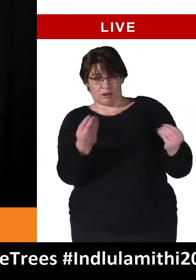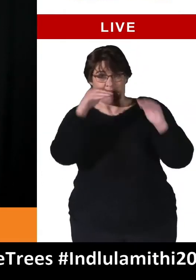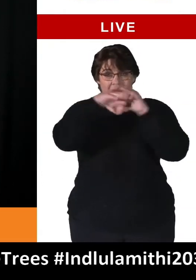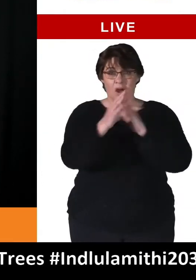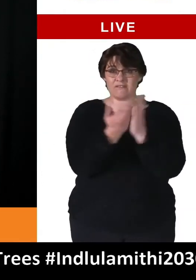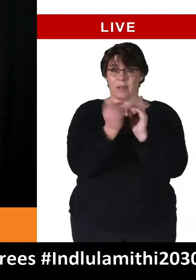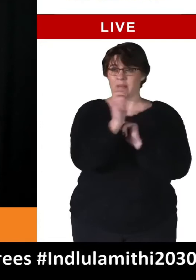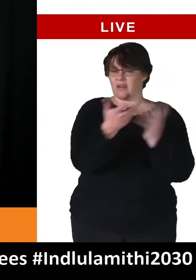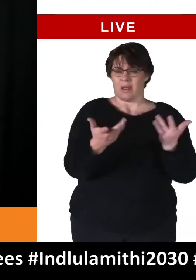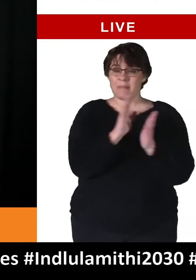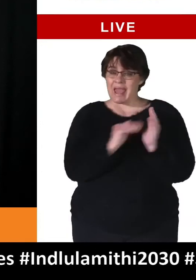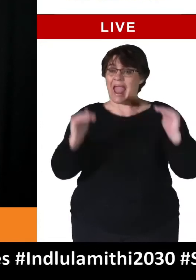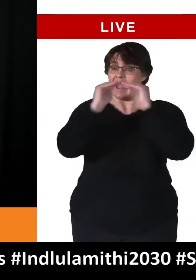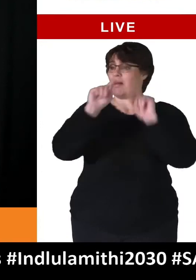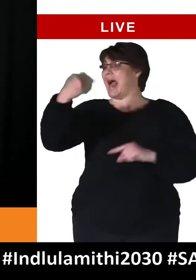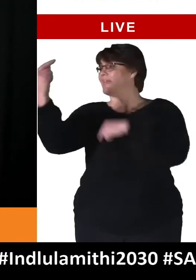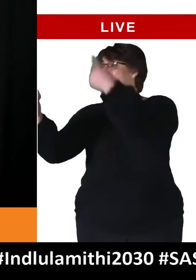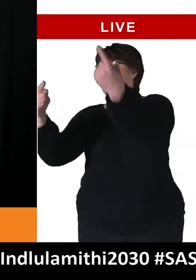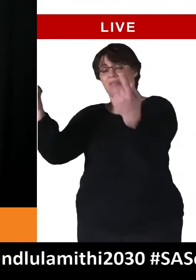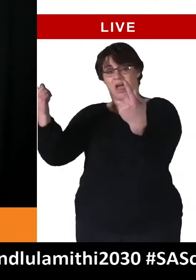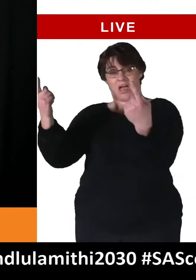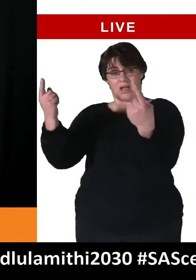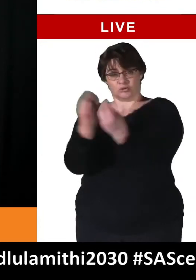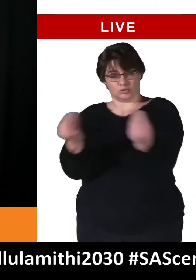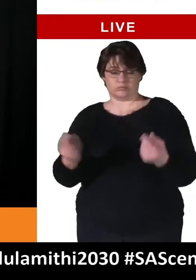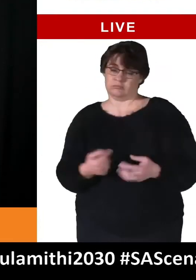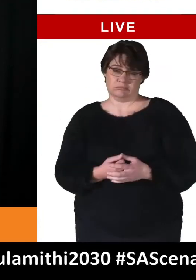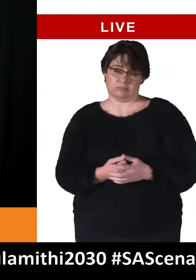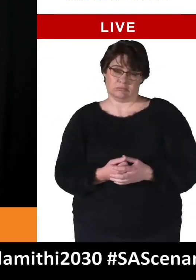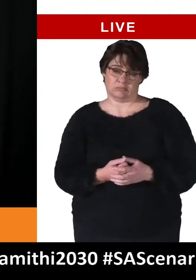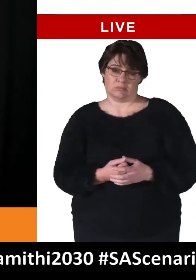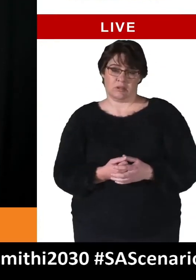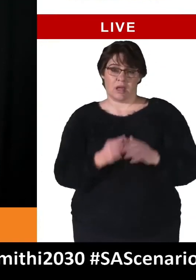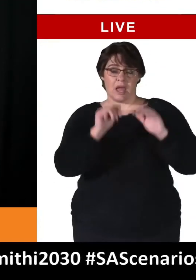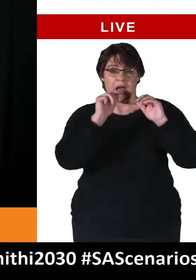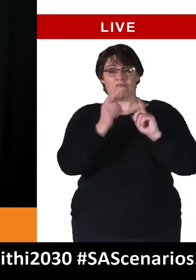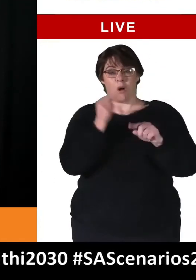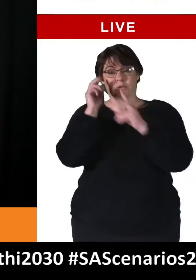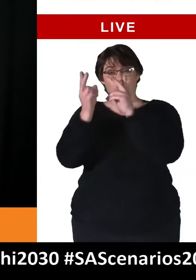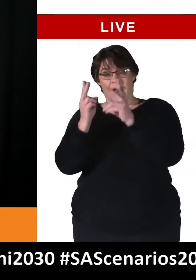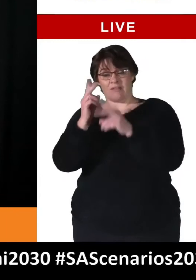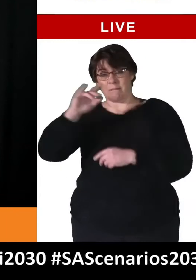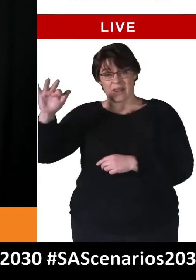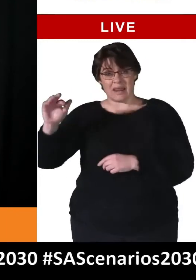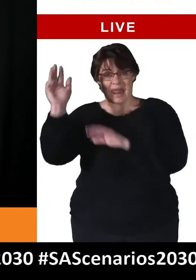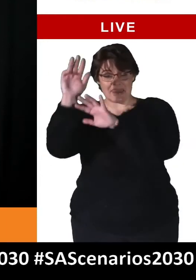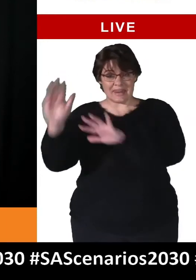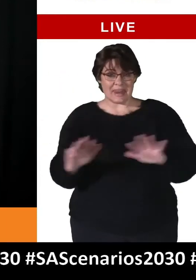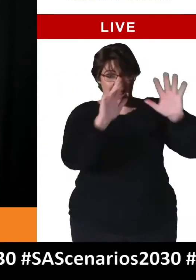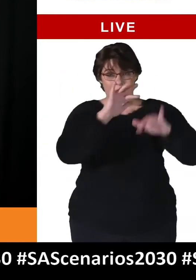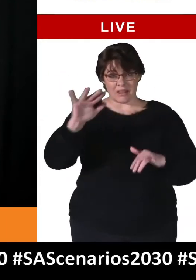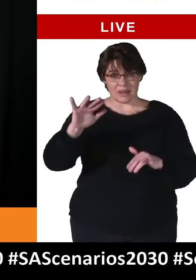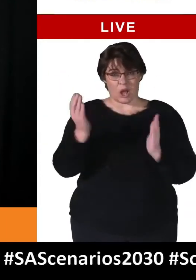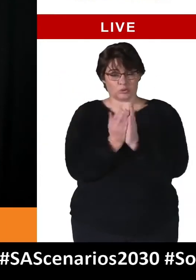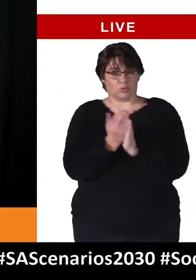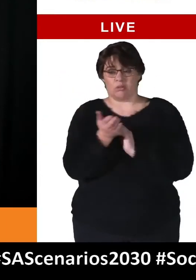schools equal to the rest of their peers. We also know that we feed 9 out of 12 million children at school.